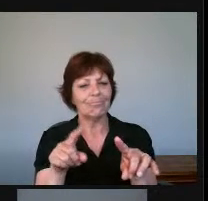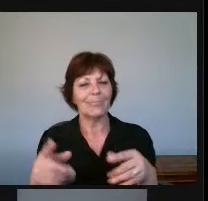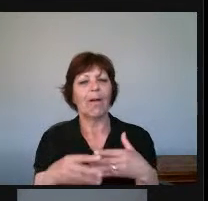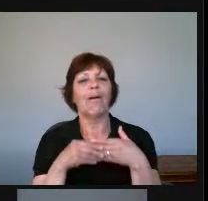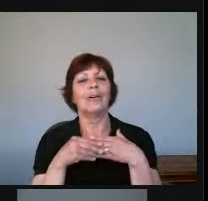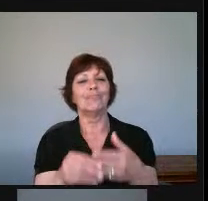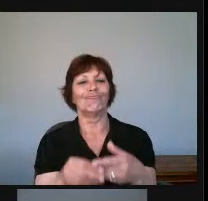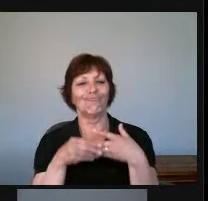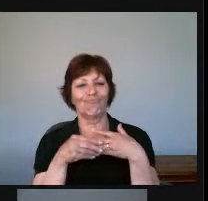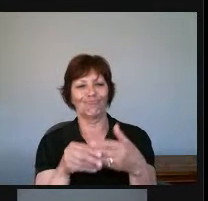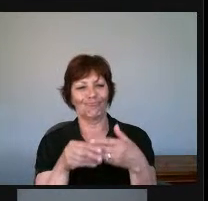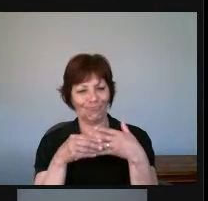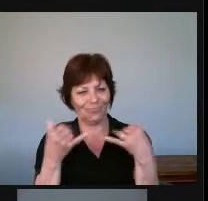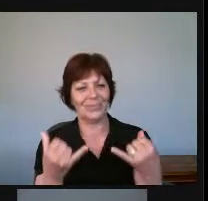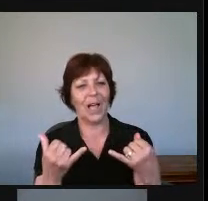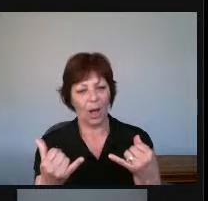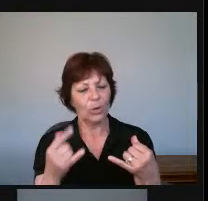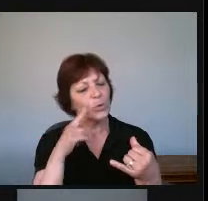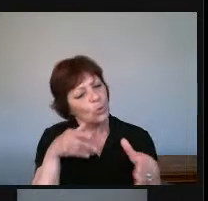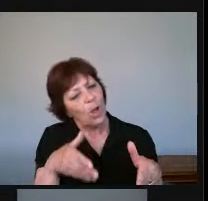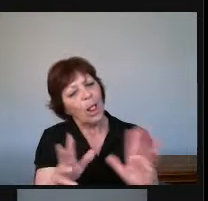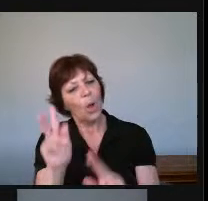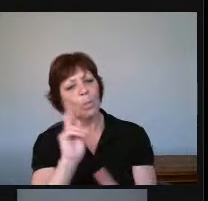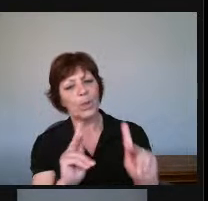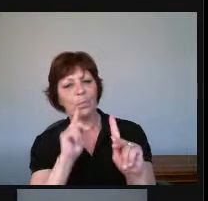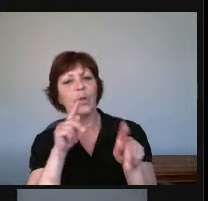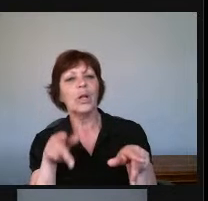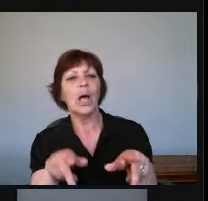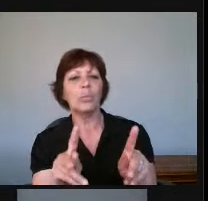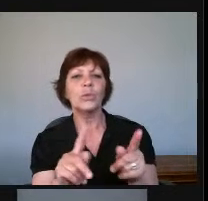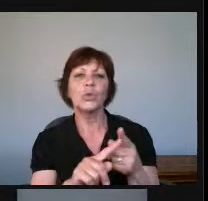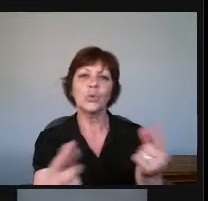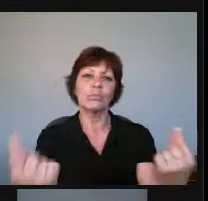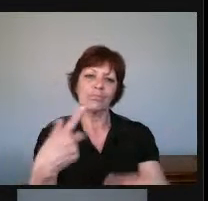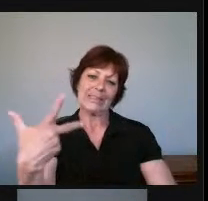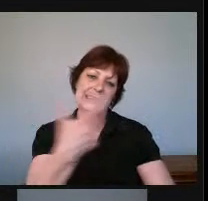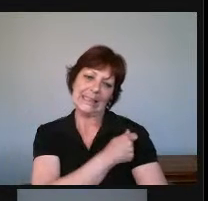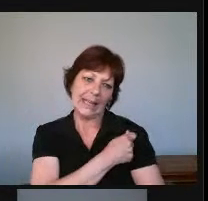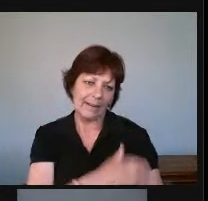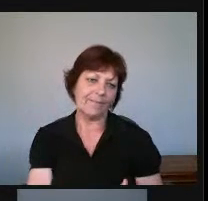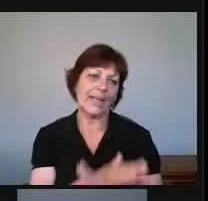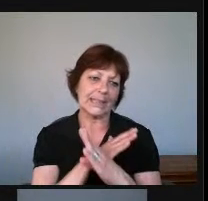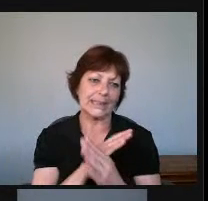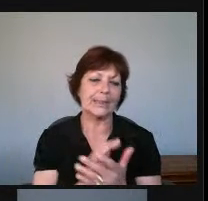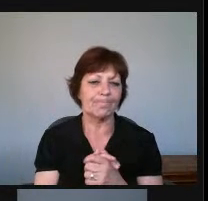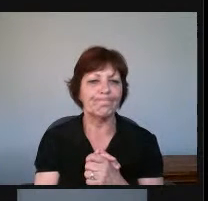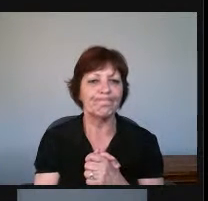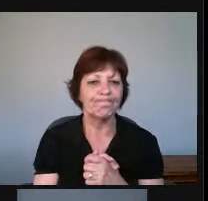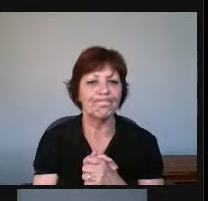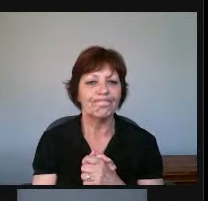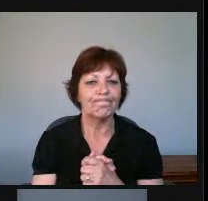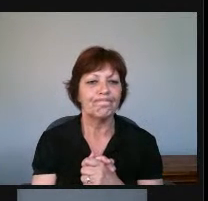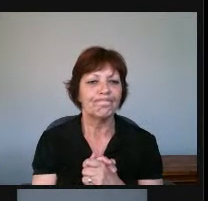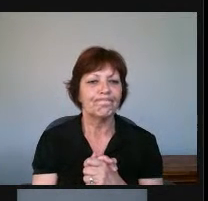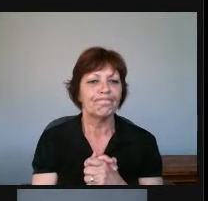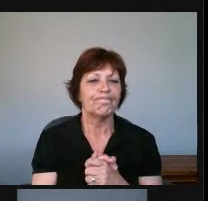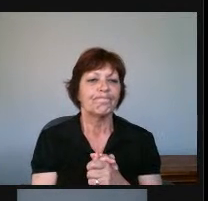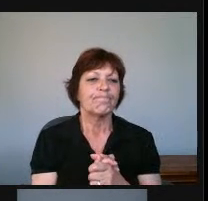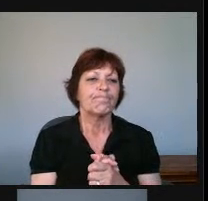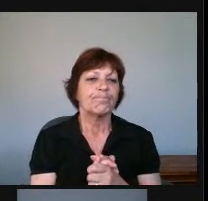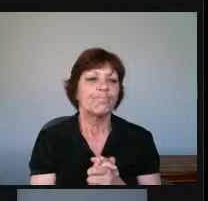flexible, and rightly so, to allow people the opportunity to come in without a appointment and walk